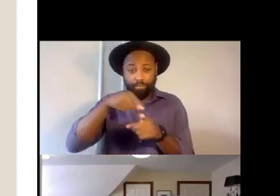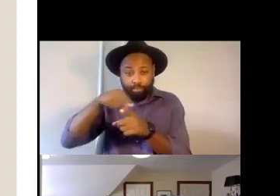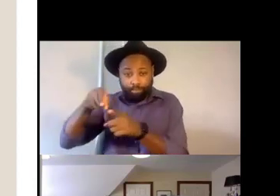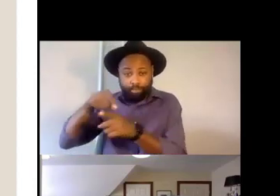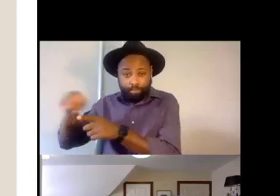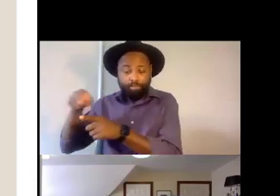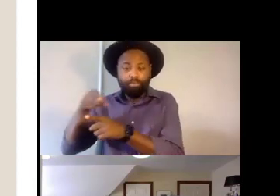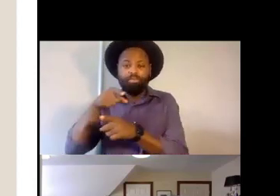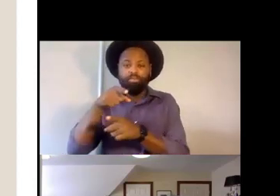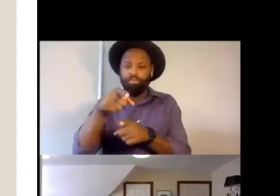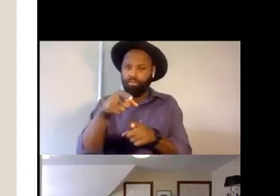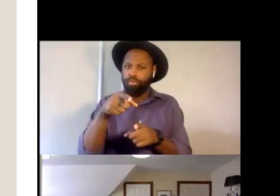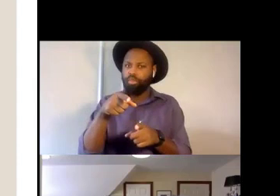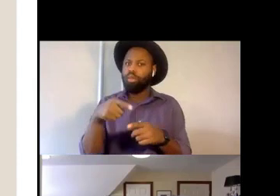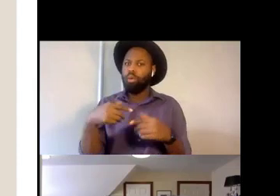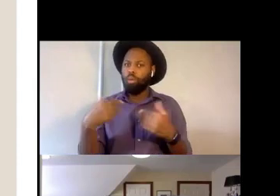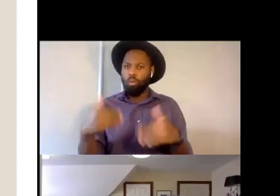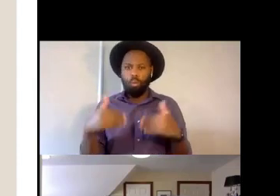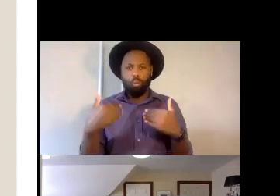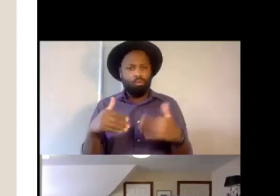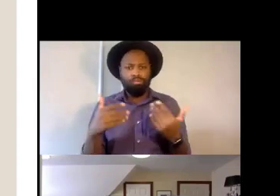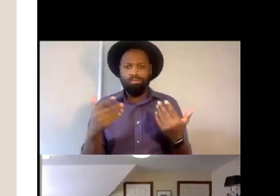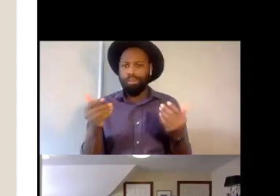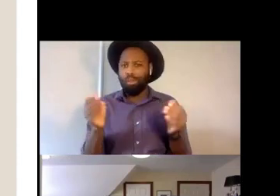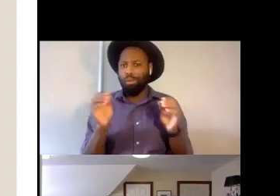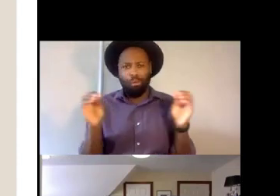there's effectively no change.